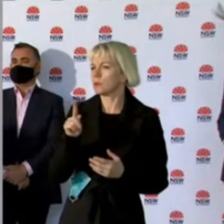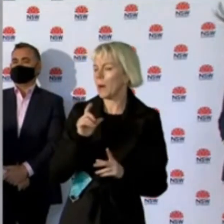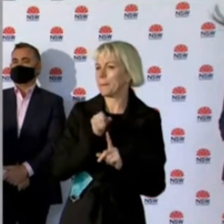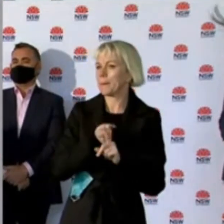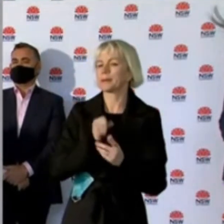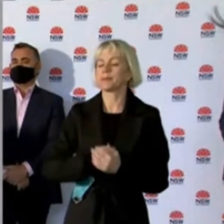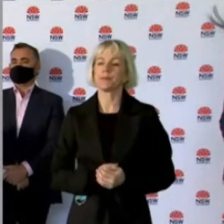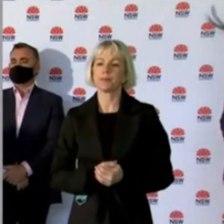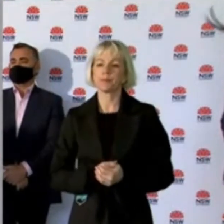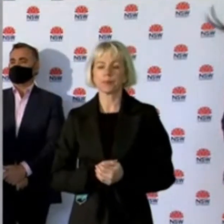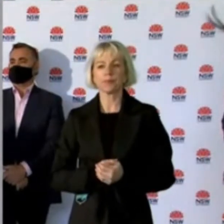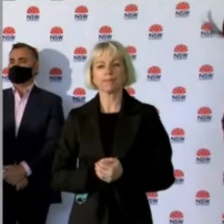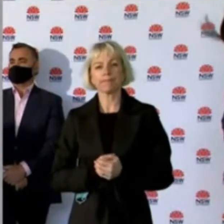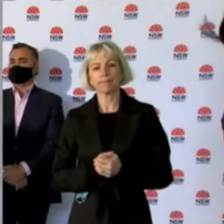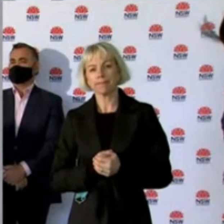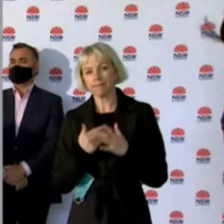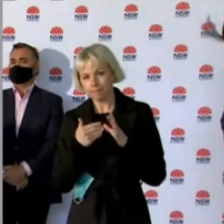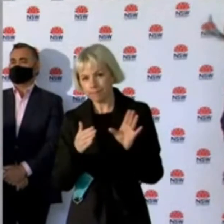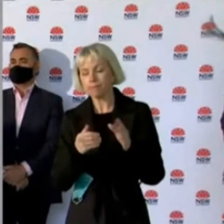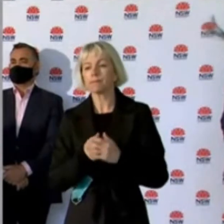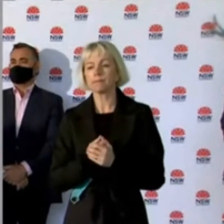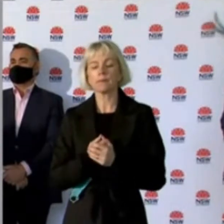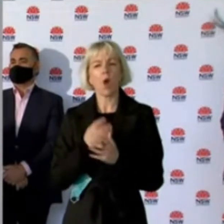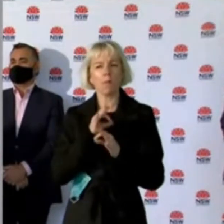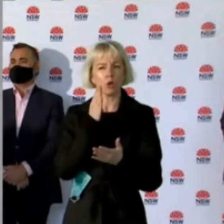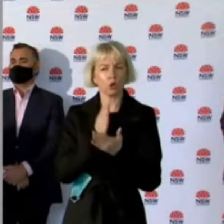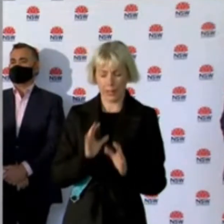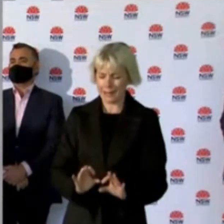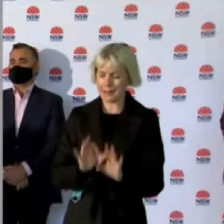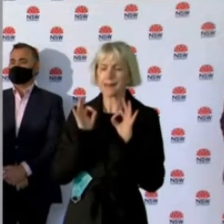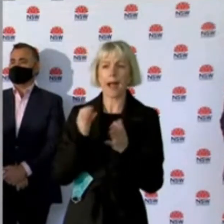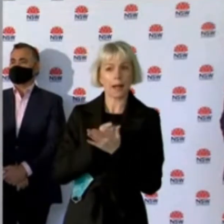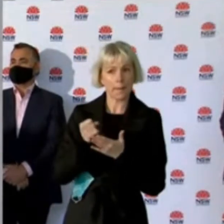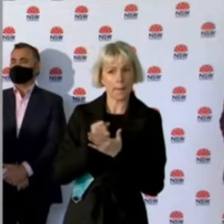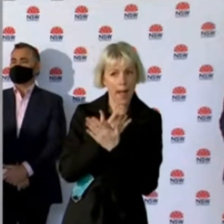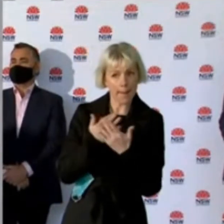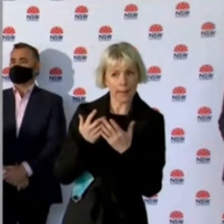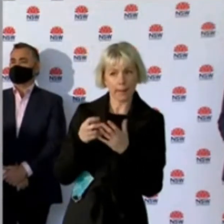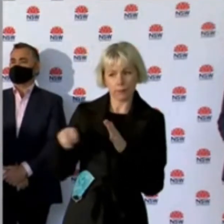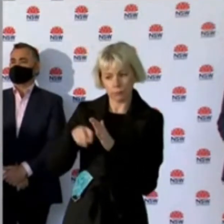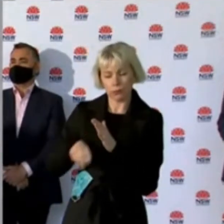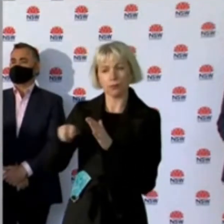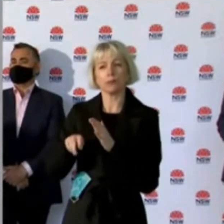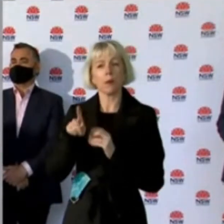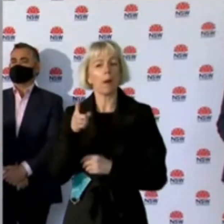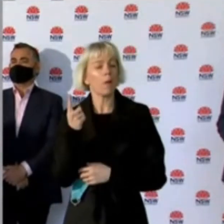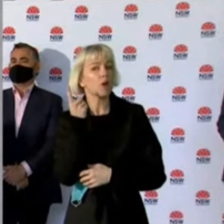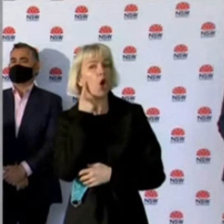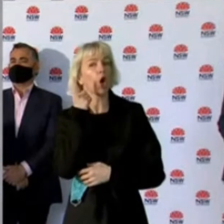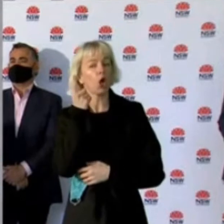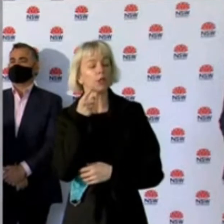with it, but I think we'd advise that there were paramedics that had been infectious whilst at work and had come into